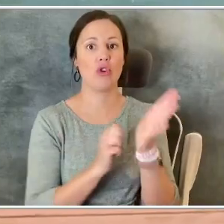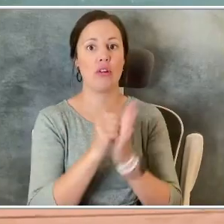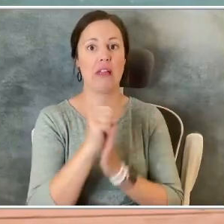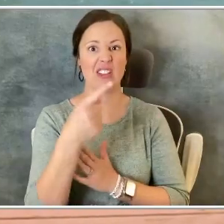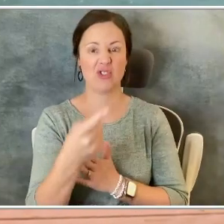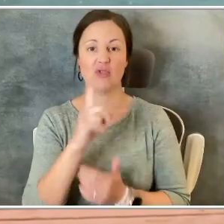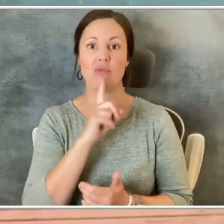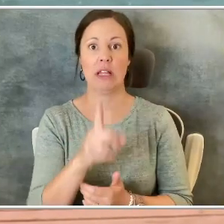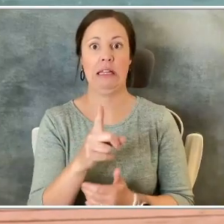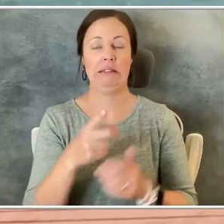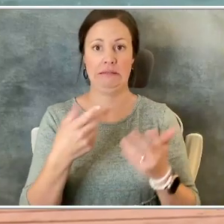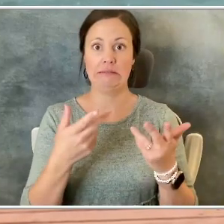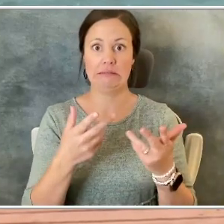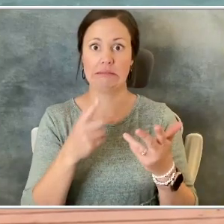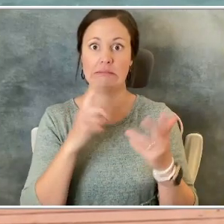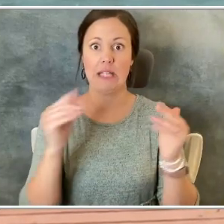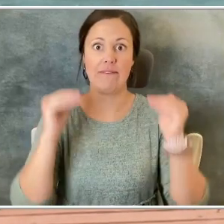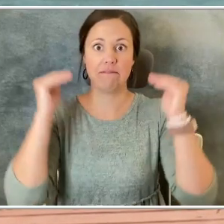life.